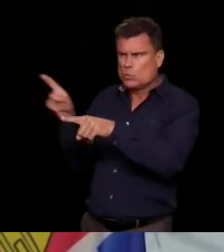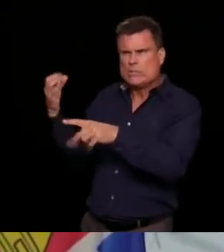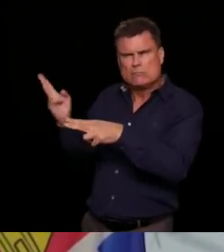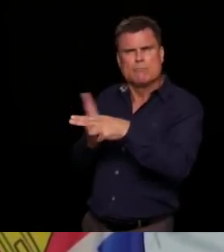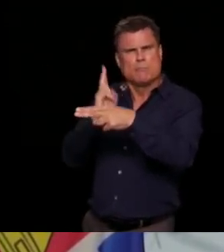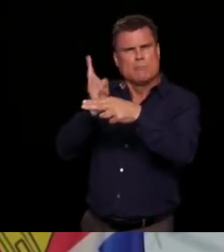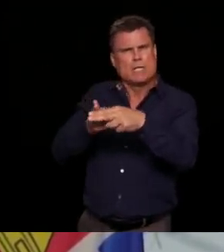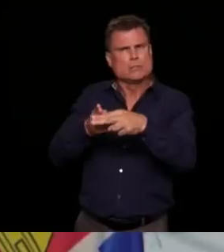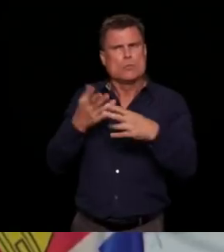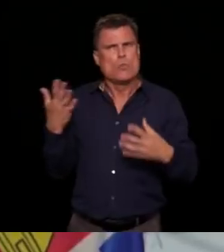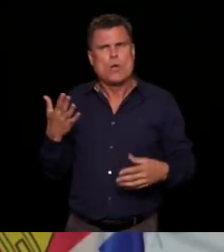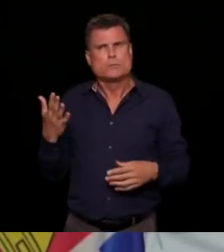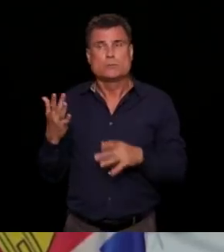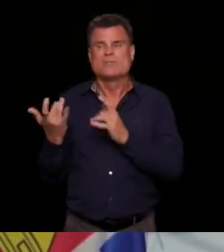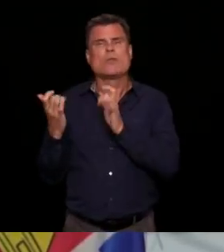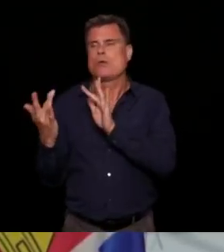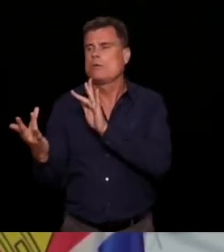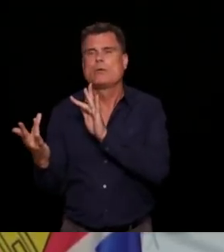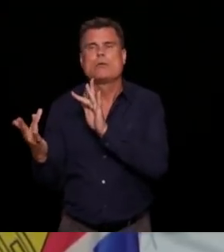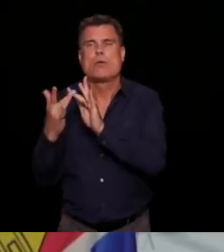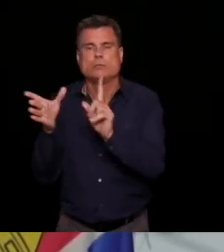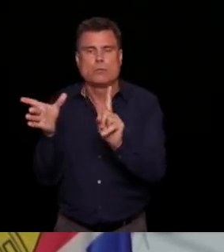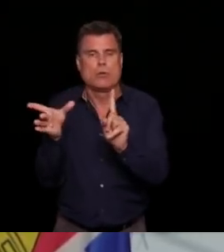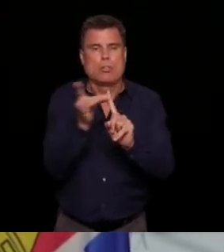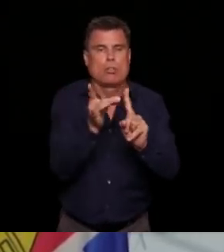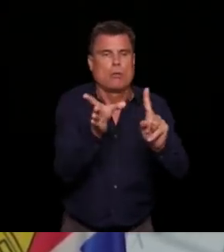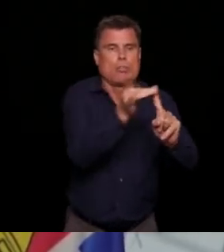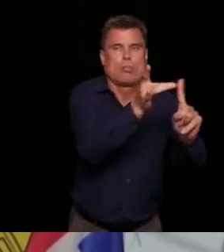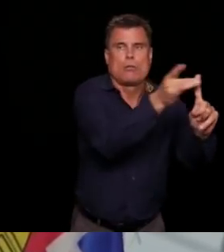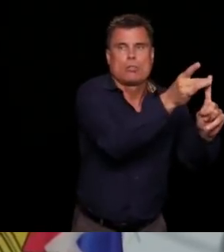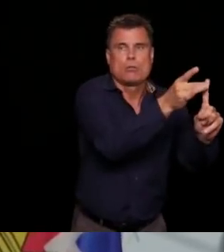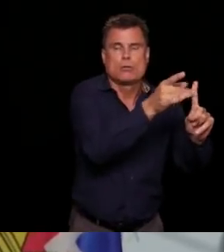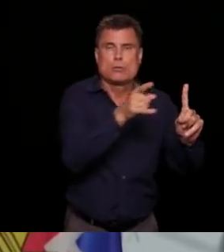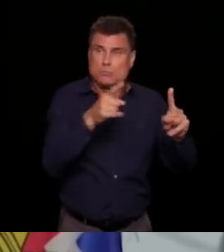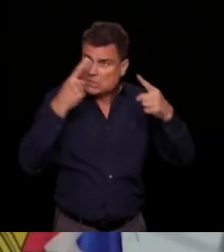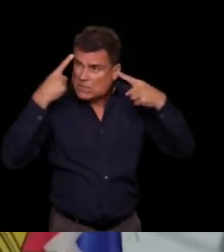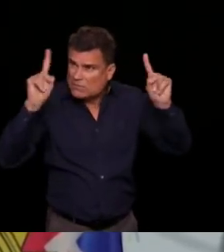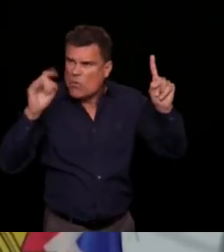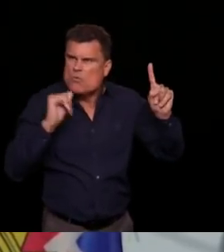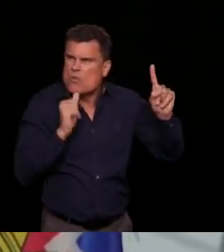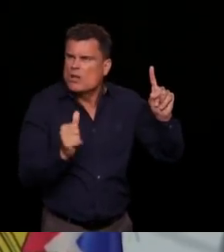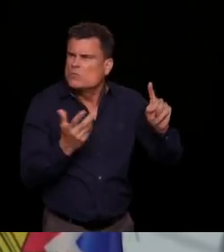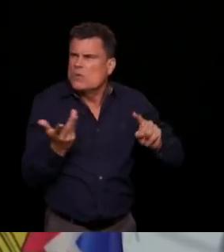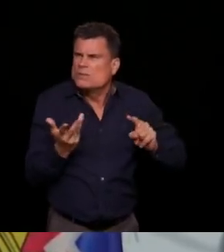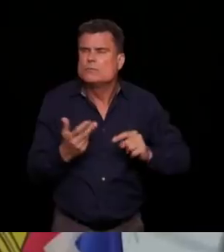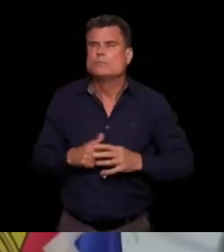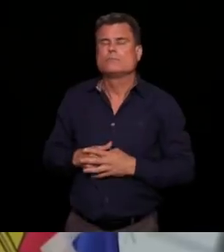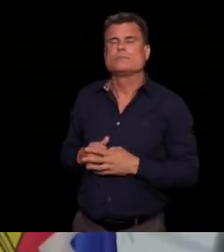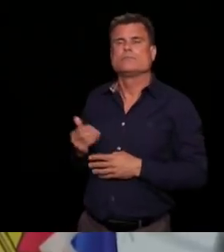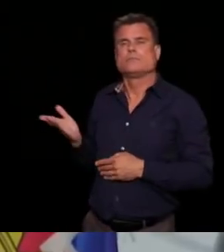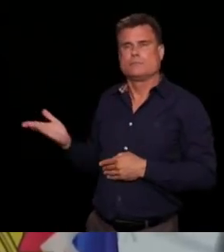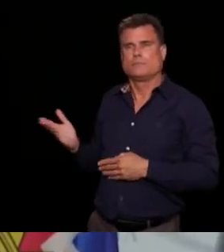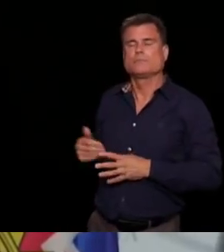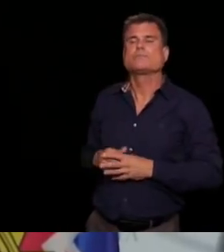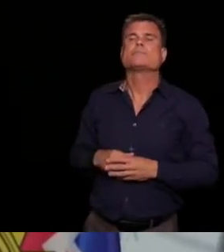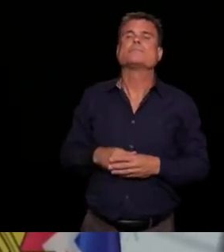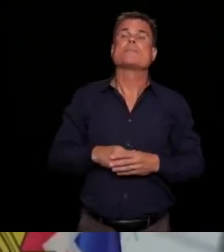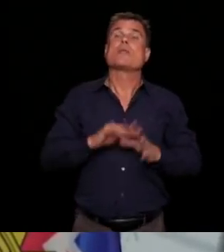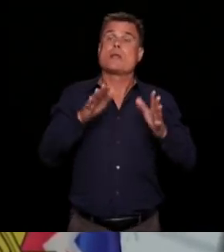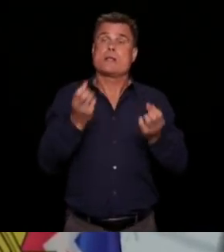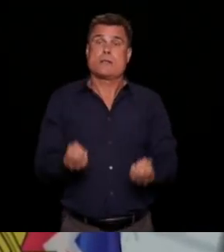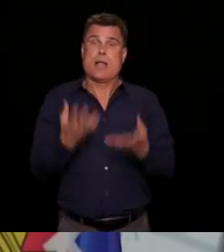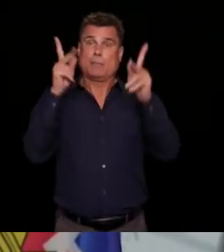tracing really being effective here? Yes, so one of the reasons that the number of people who would be